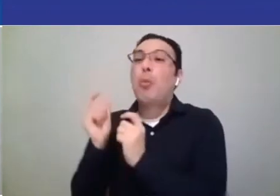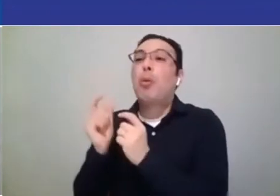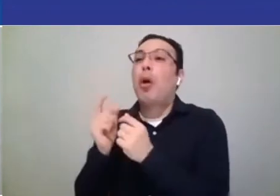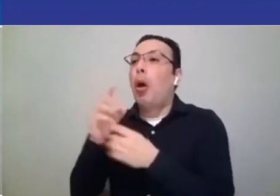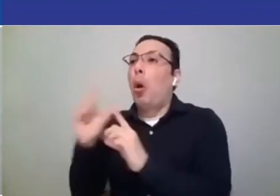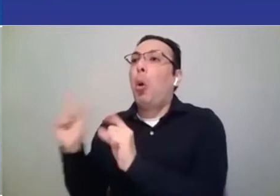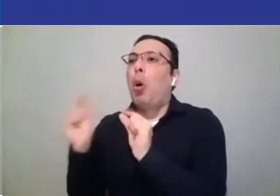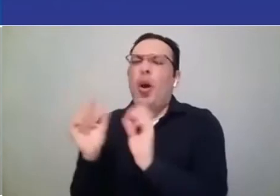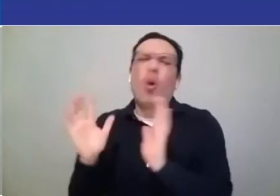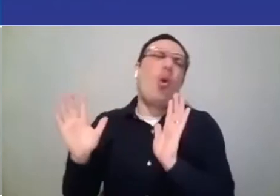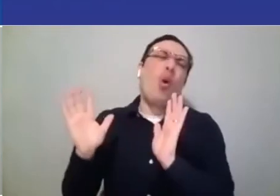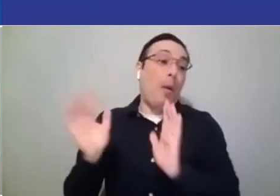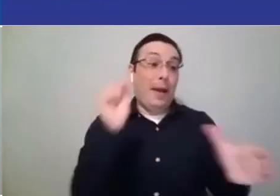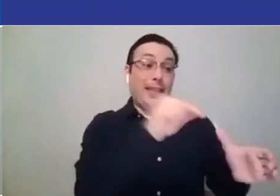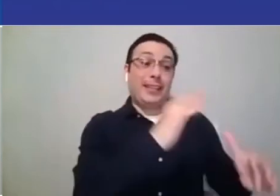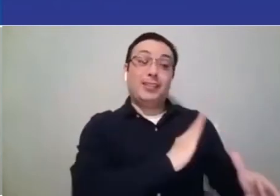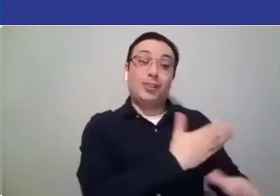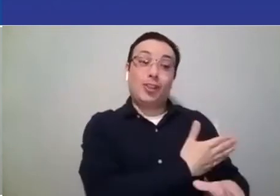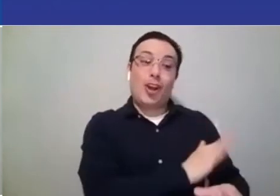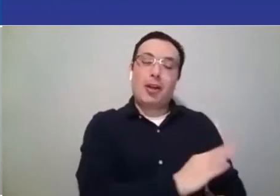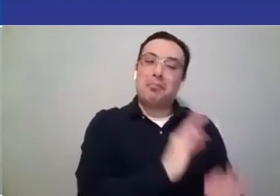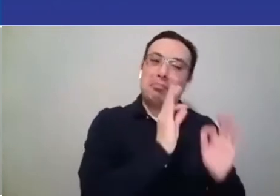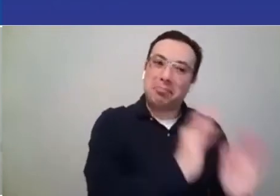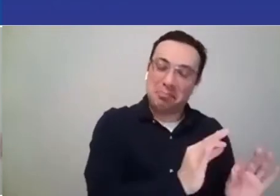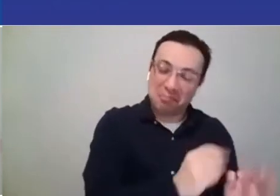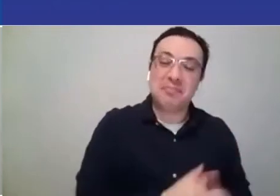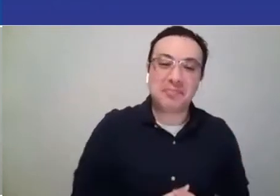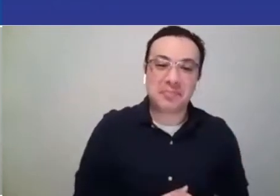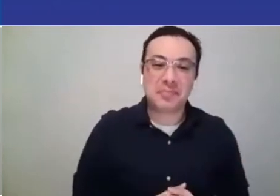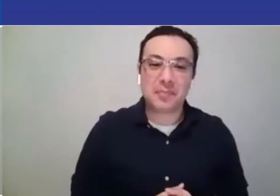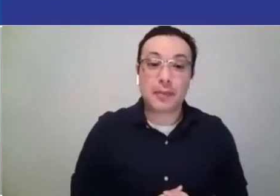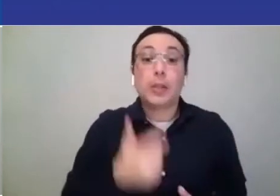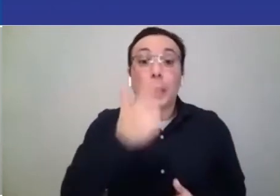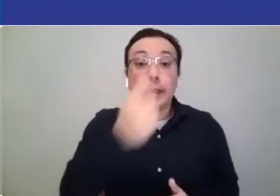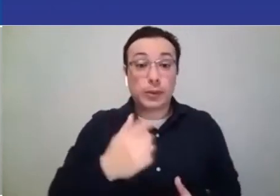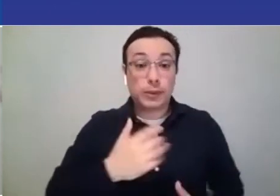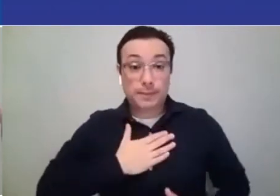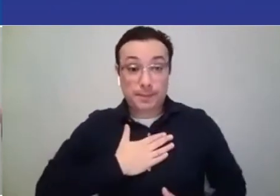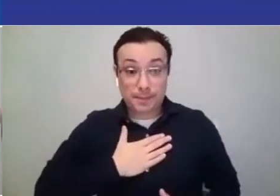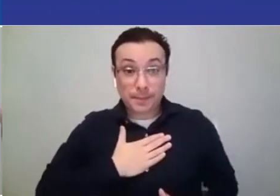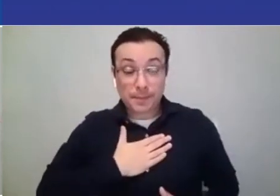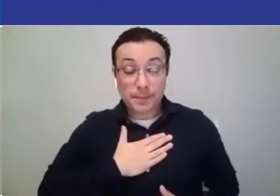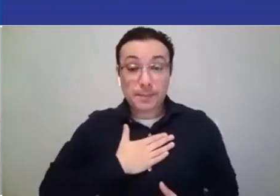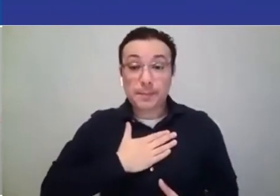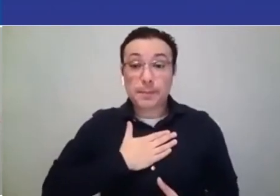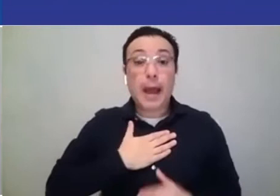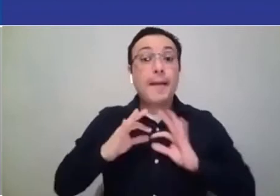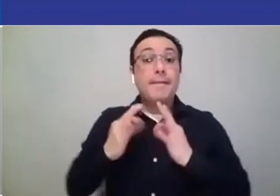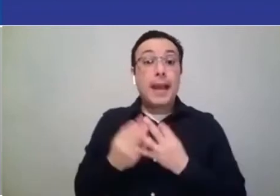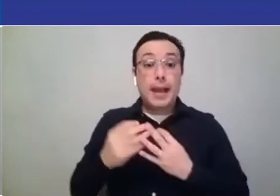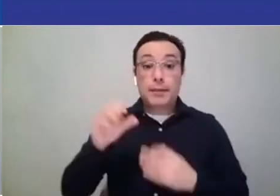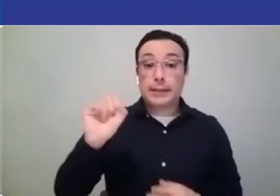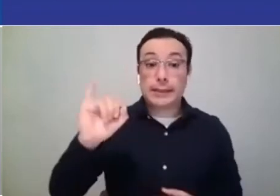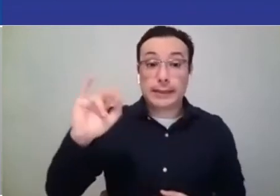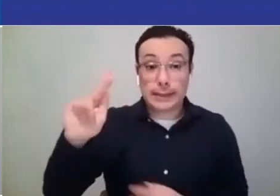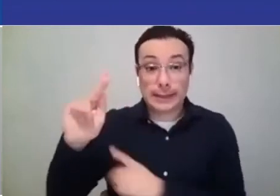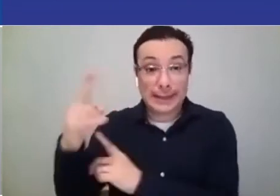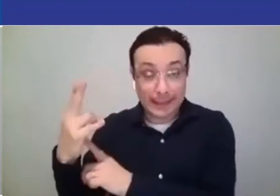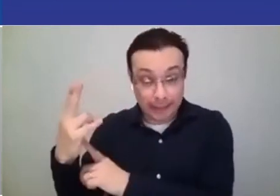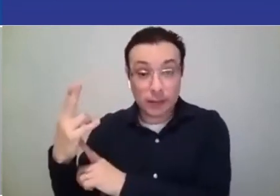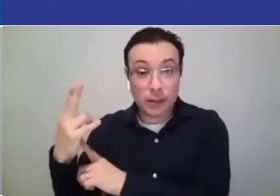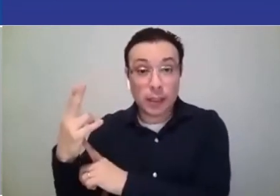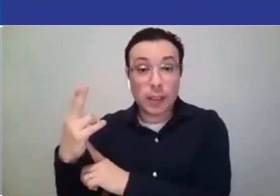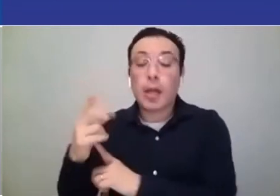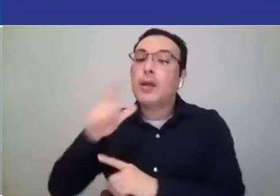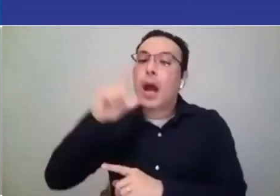whole. And then also for caste roles, I mean, my family's Sikh. We're not supposed to have caste, but in so many Punjabi